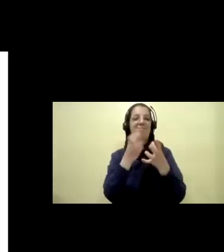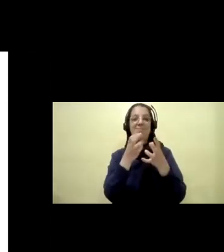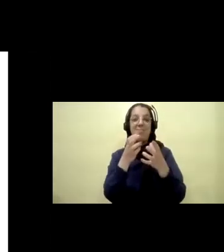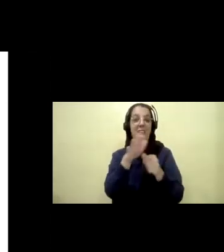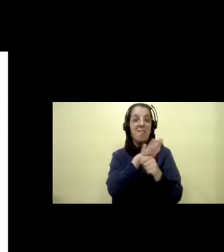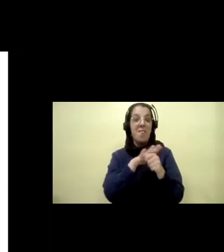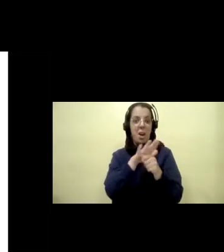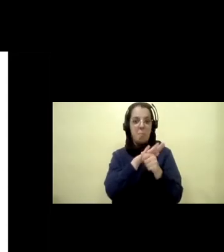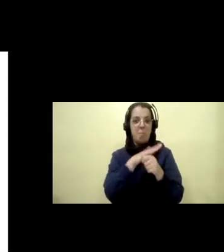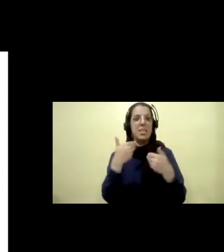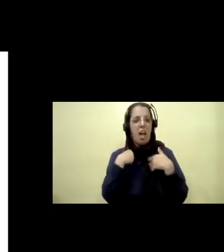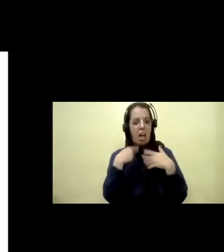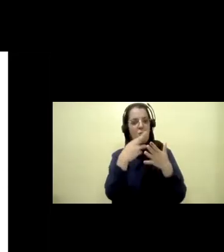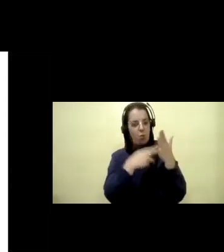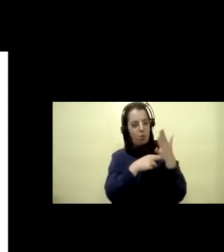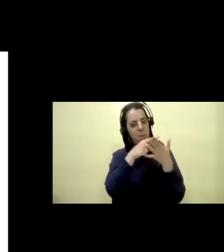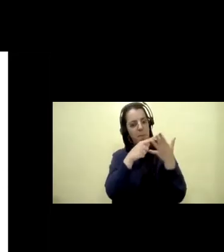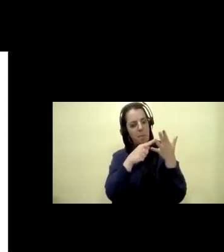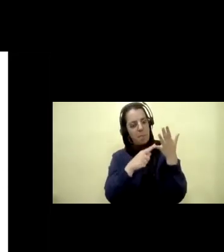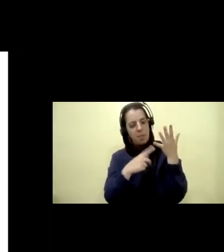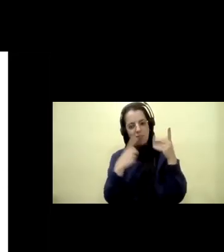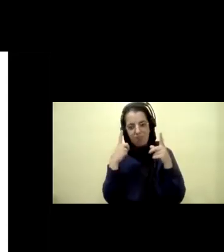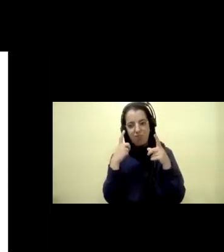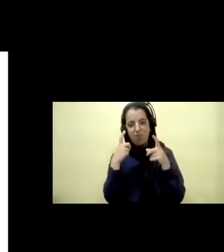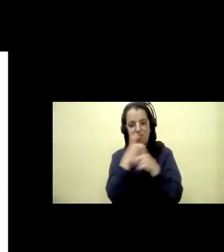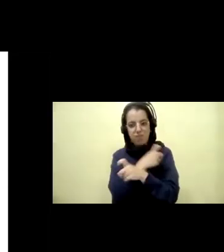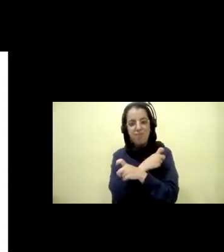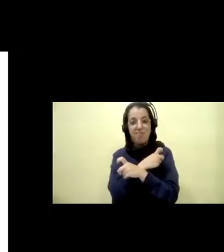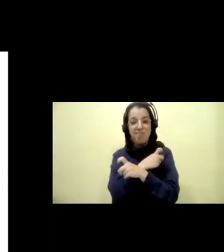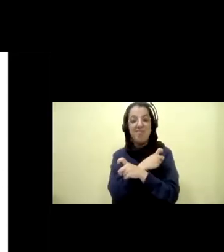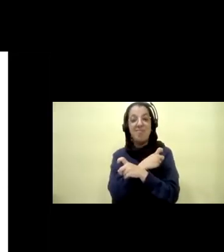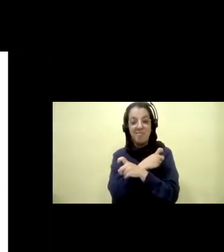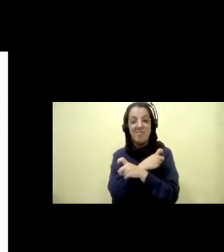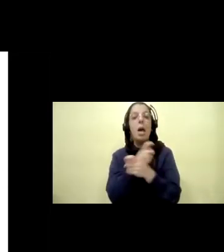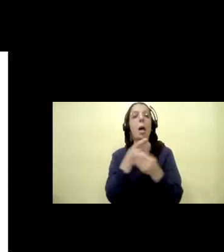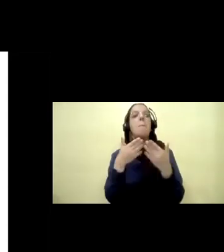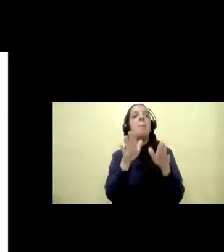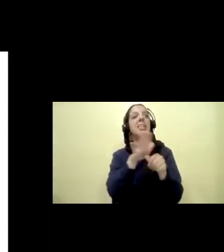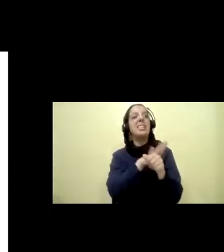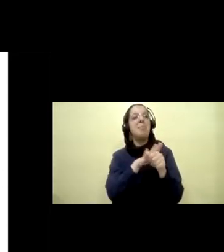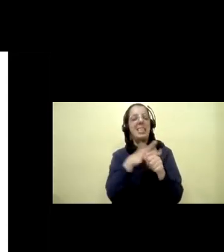They're quite heavily regulated public spaces that